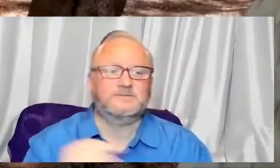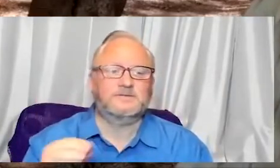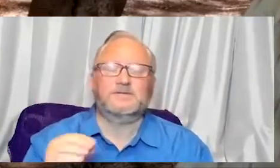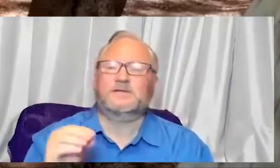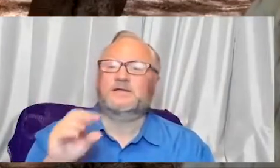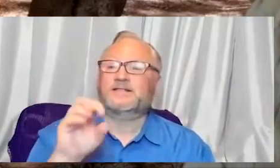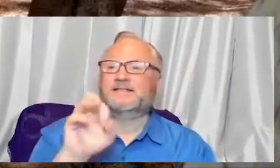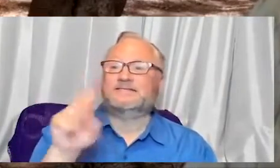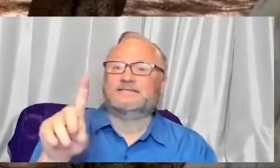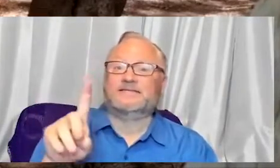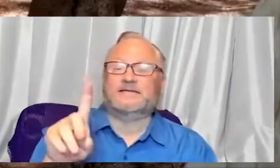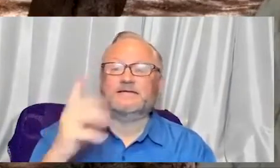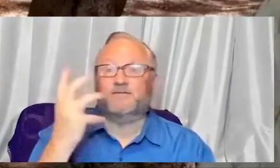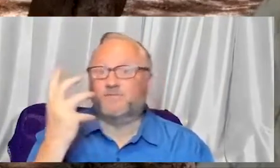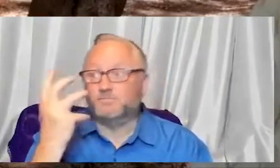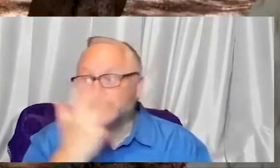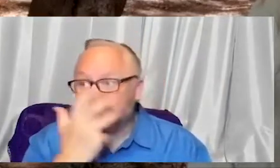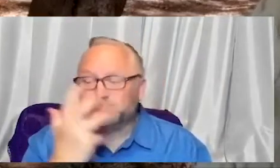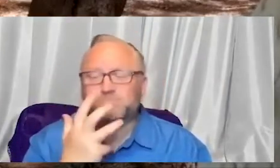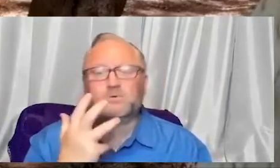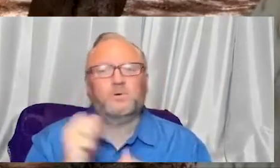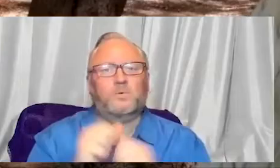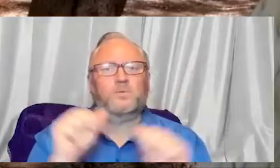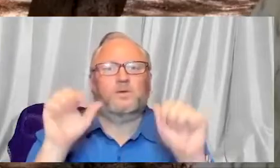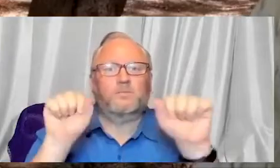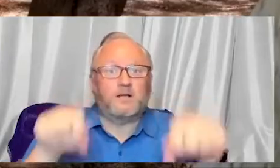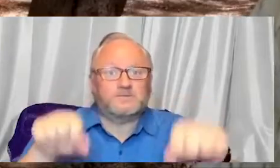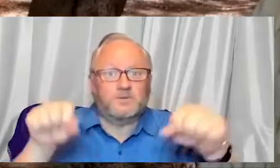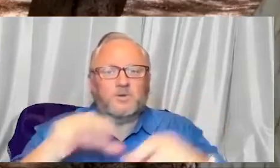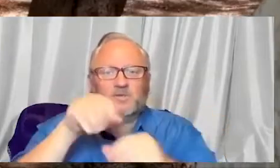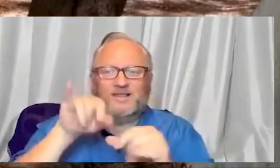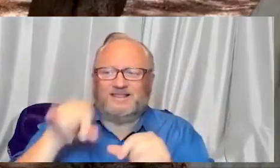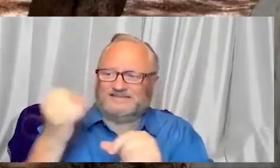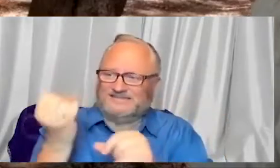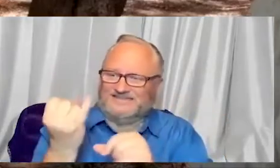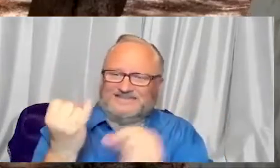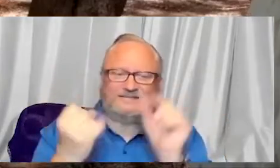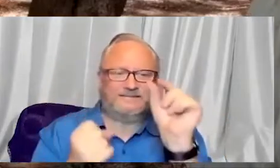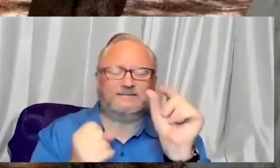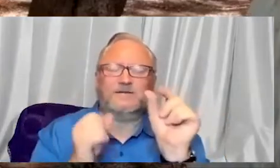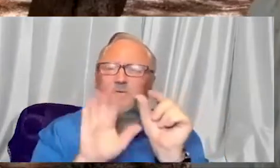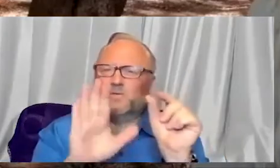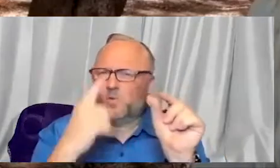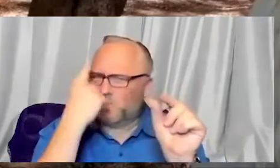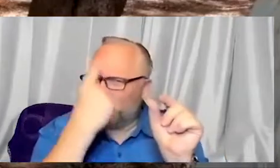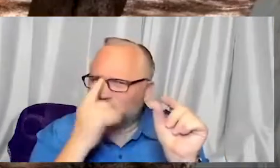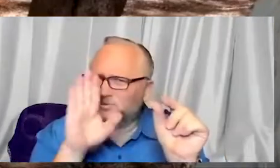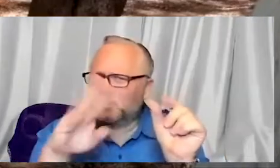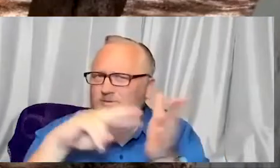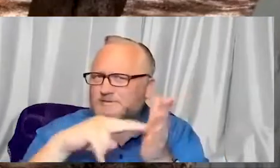and possibility within this seed, with your very thoughts and intentions.